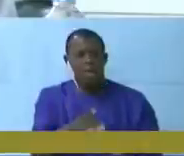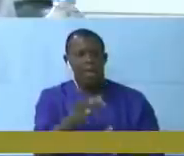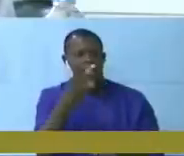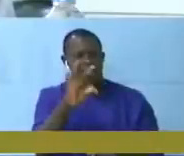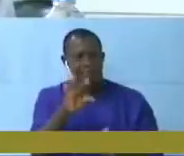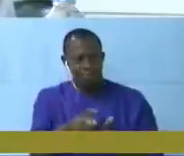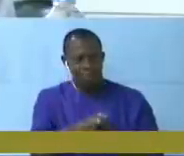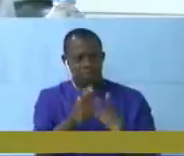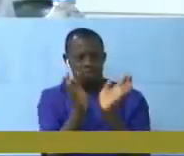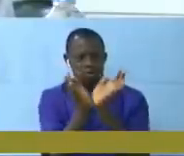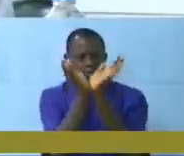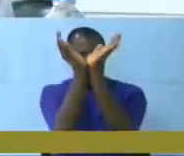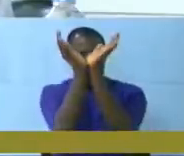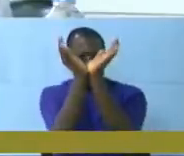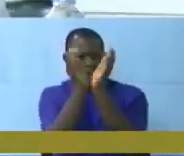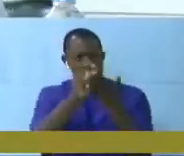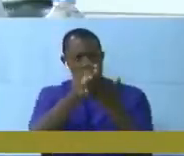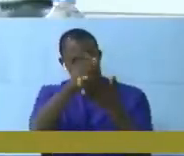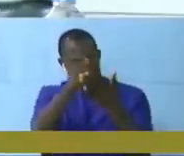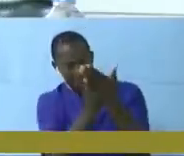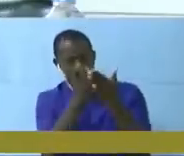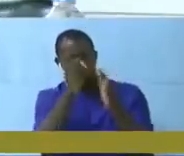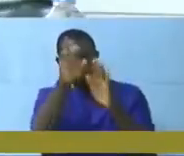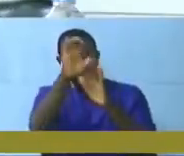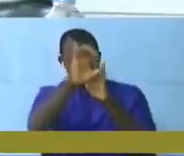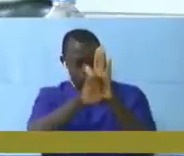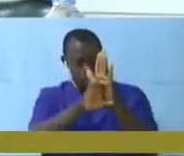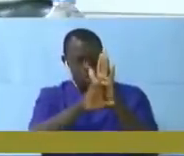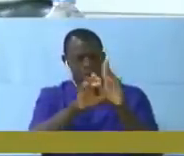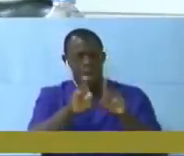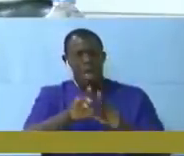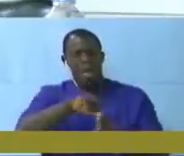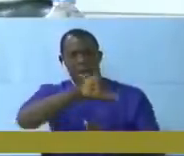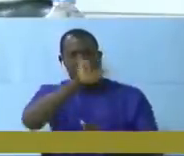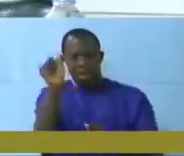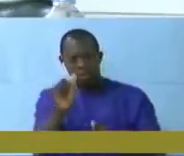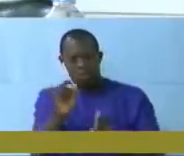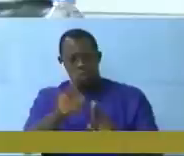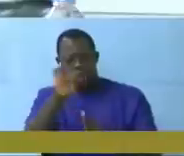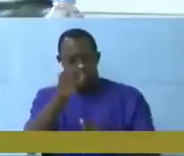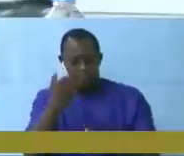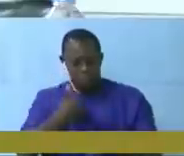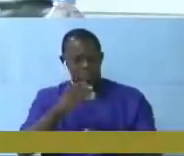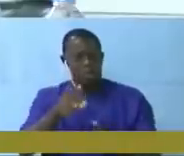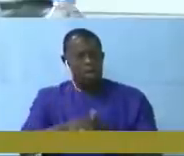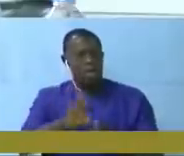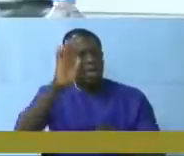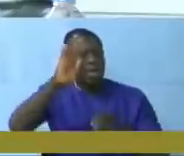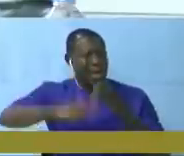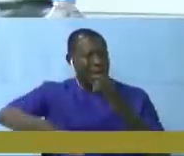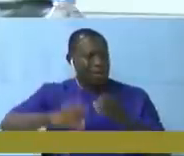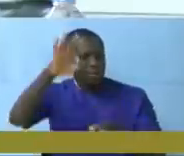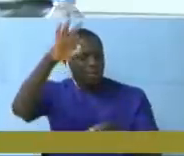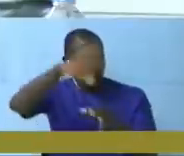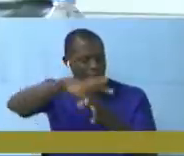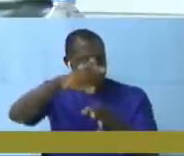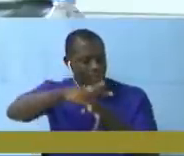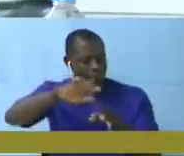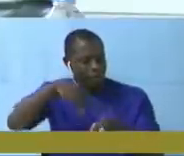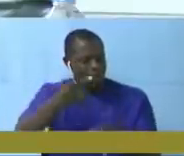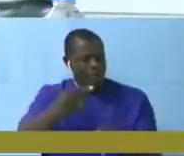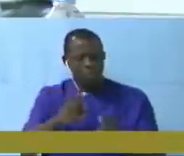the draft to what we ended up, you know, voting for, you would see a big